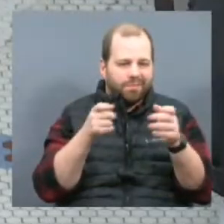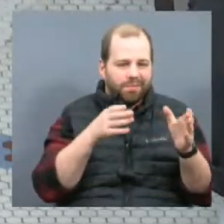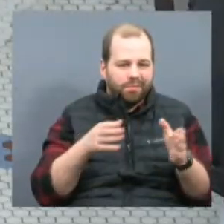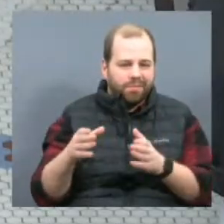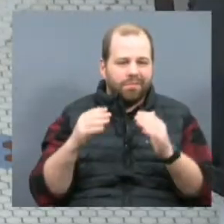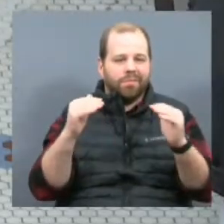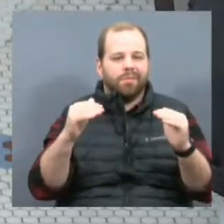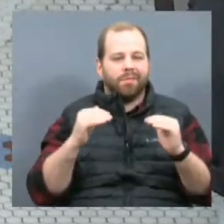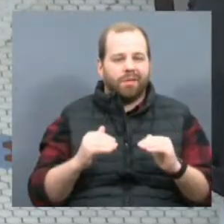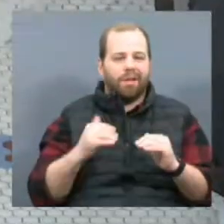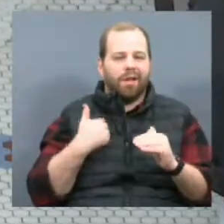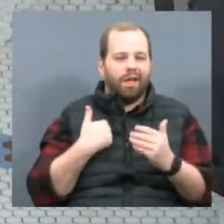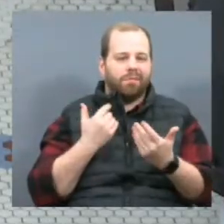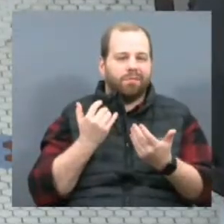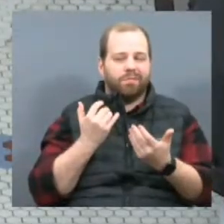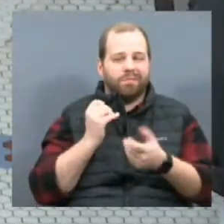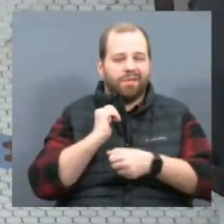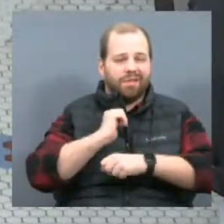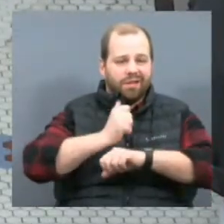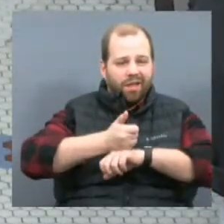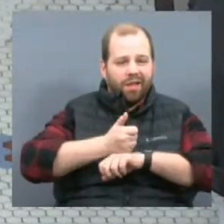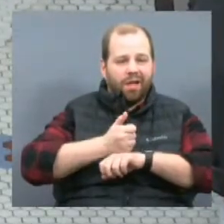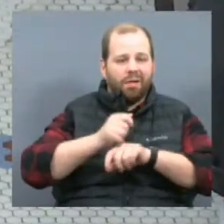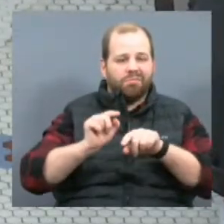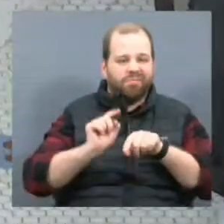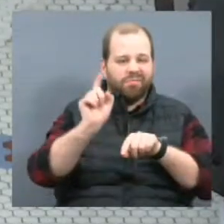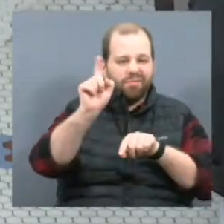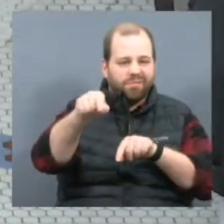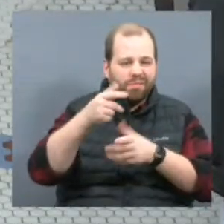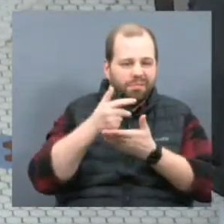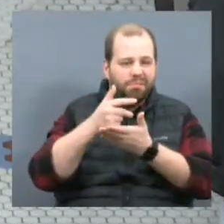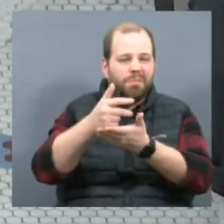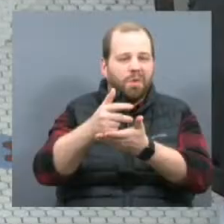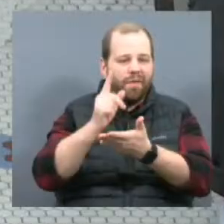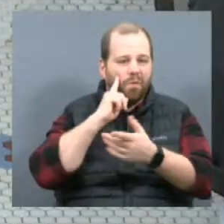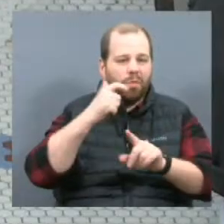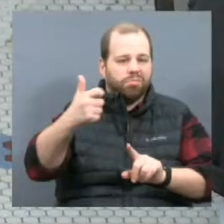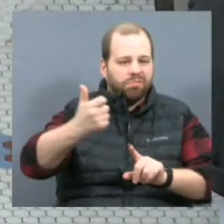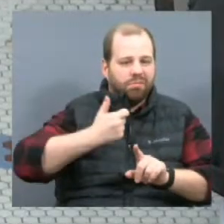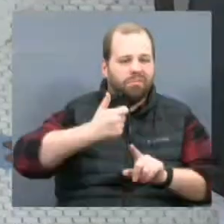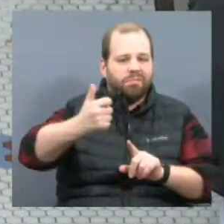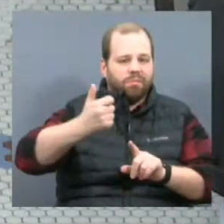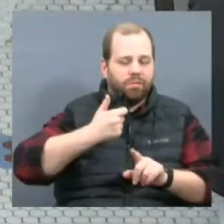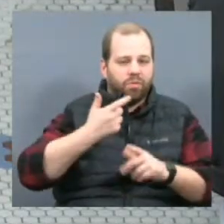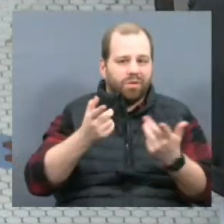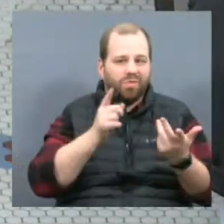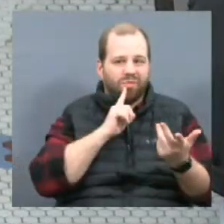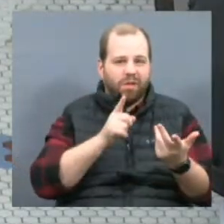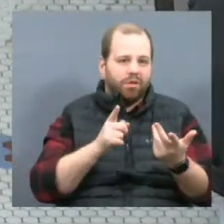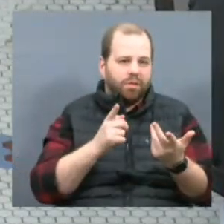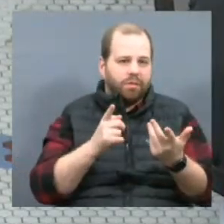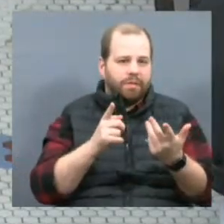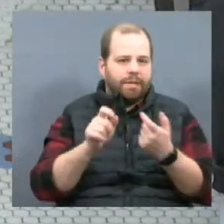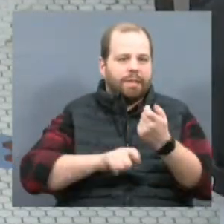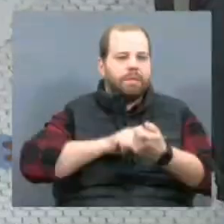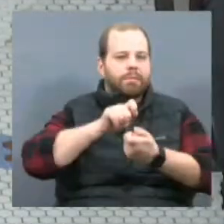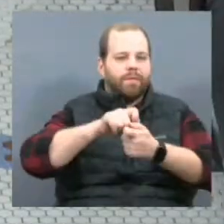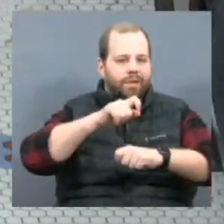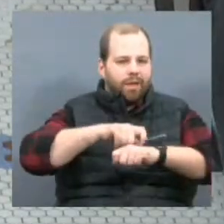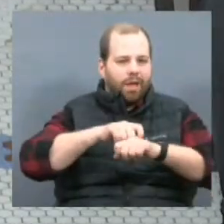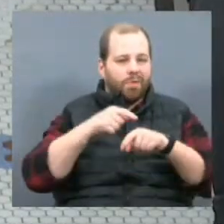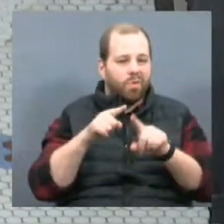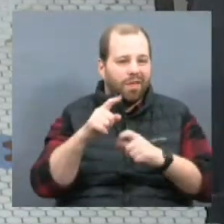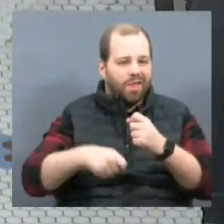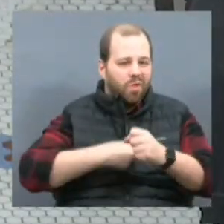creating satellite parking with shuttle service for peak periods, which from my understanding are just peak times of service during the church